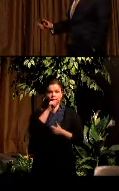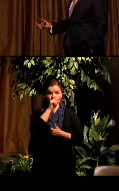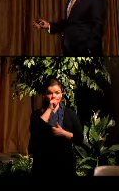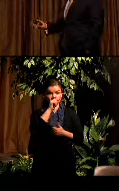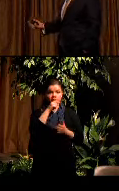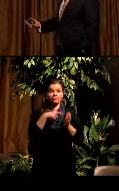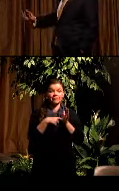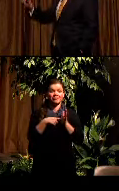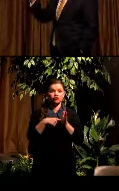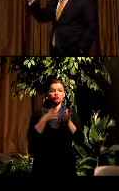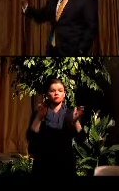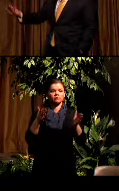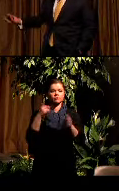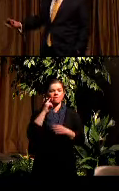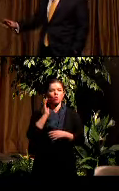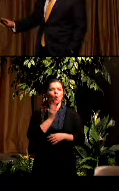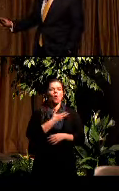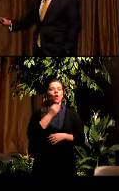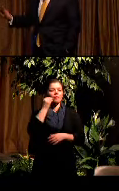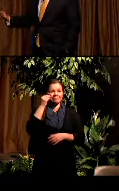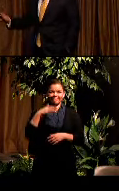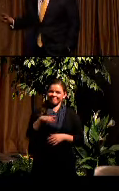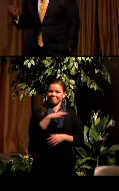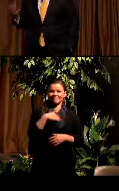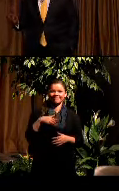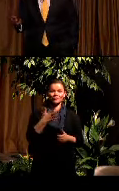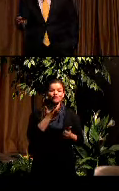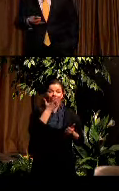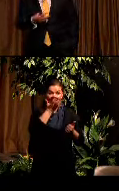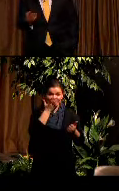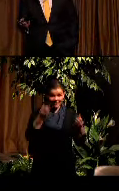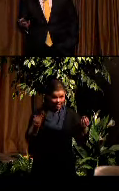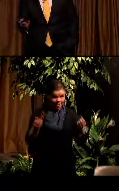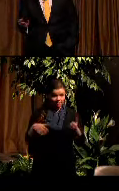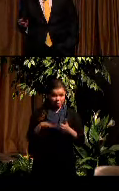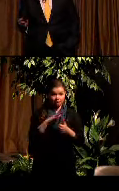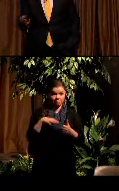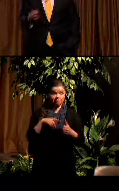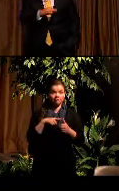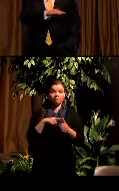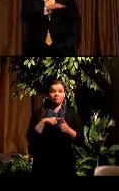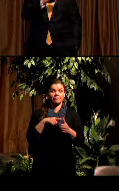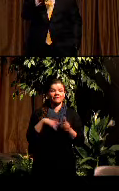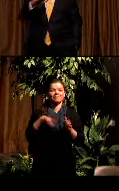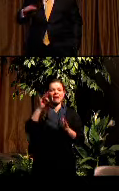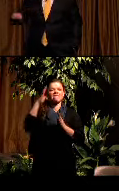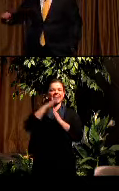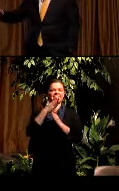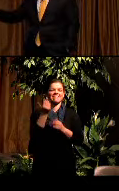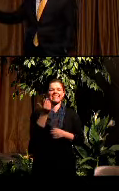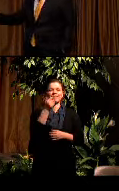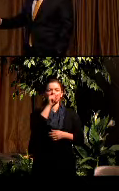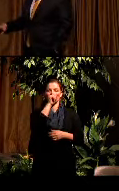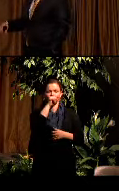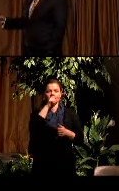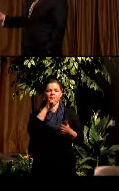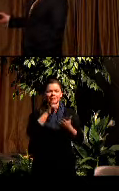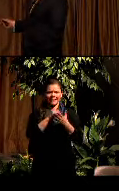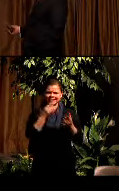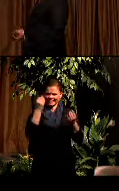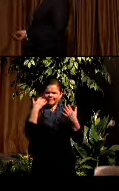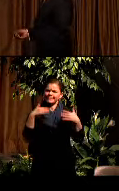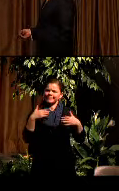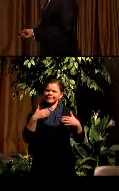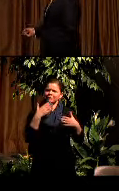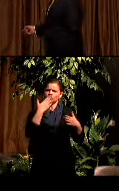like grasslands, and we looked at, say, the top 15 birds that we would consider specialists in grasslands, and looked at their trends over time. And we did this